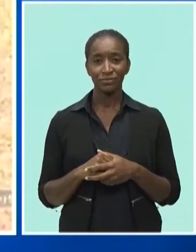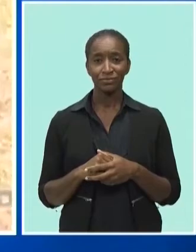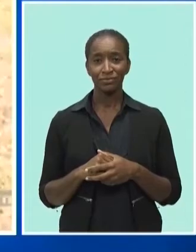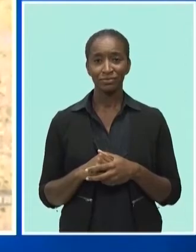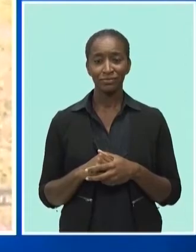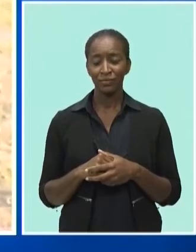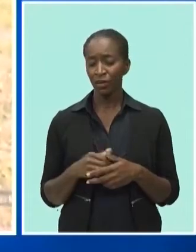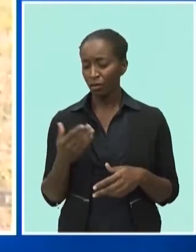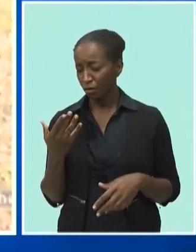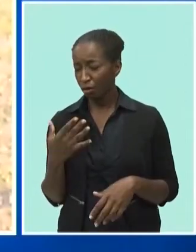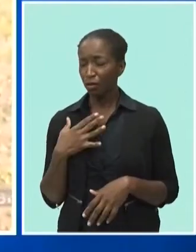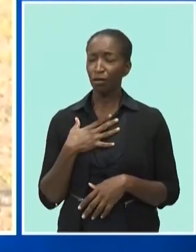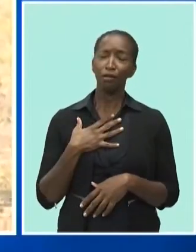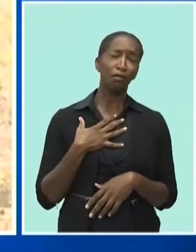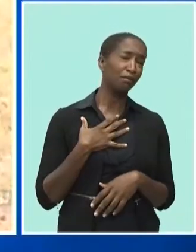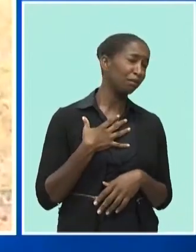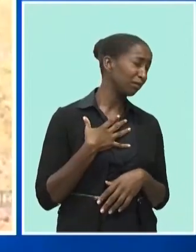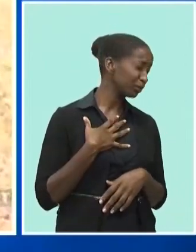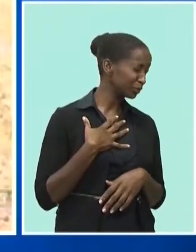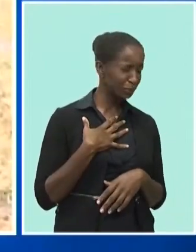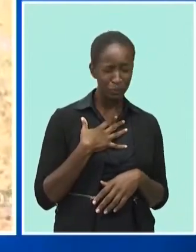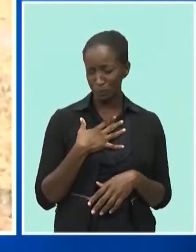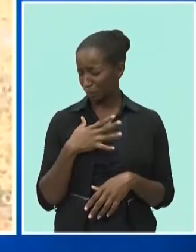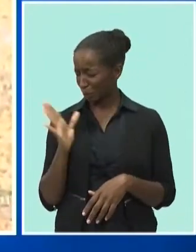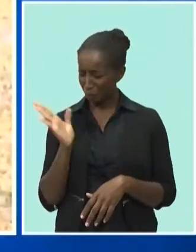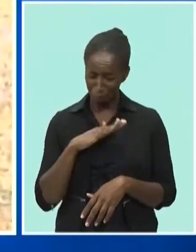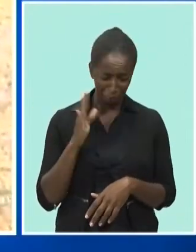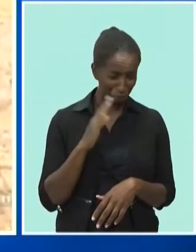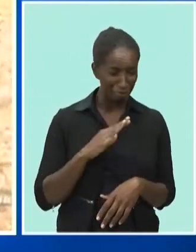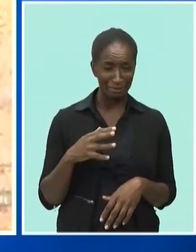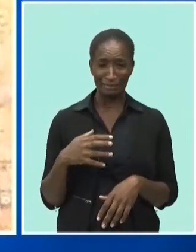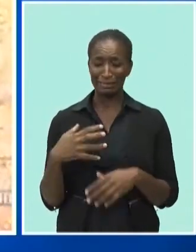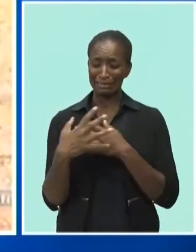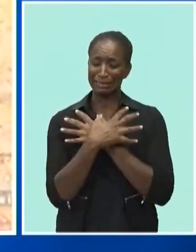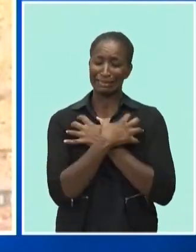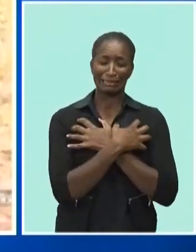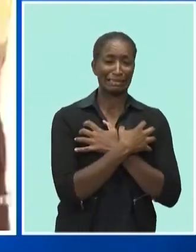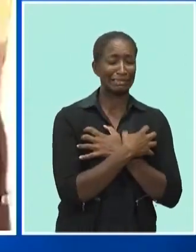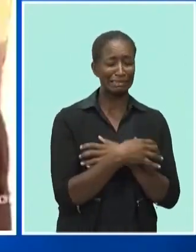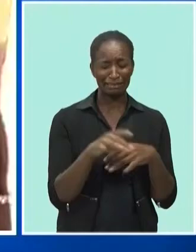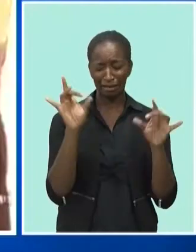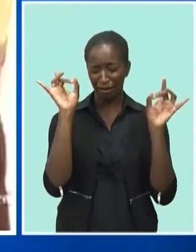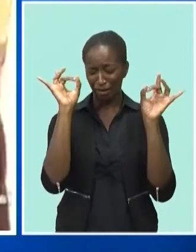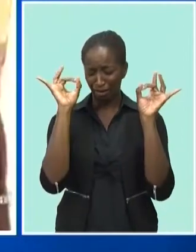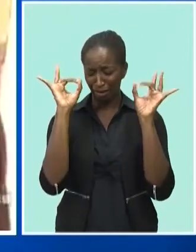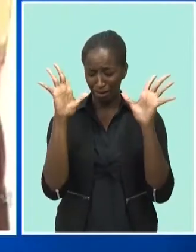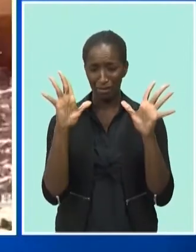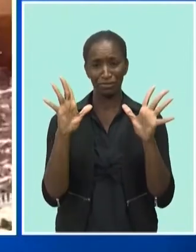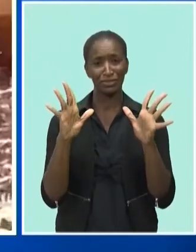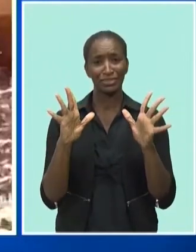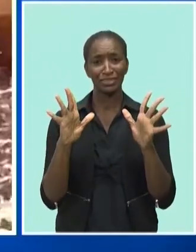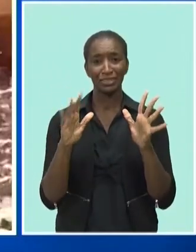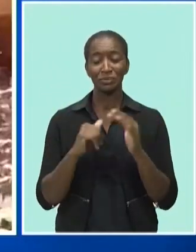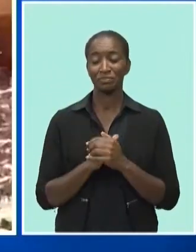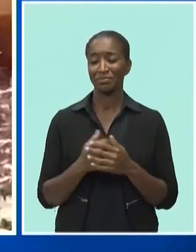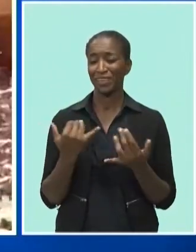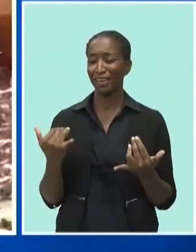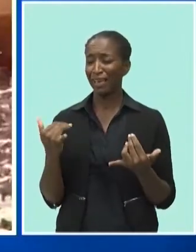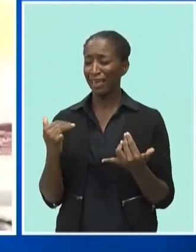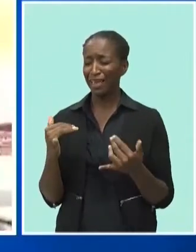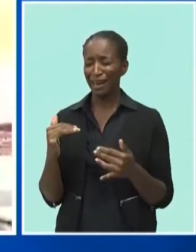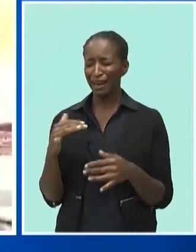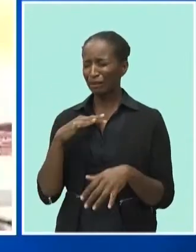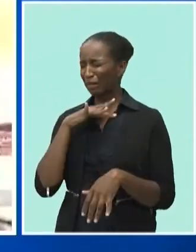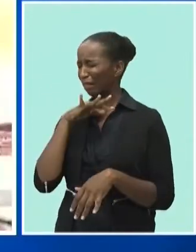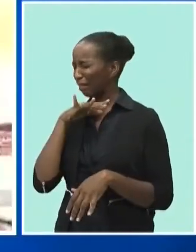I can't explain enough how smelly and itchy this is. But right now it stink. It smells nasty and